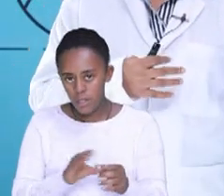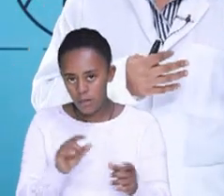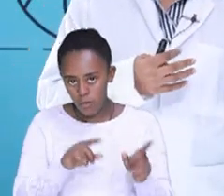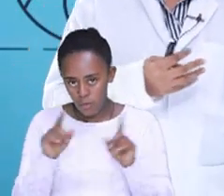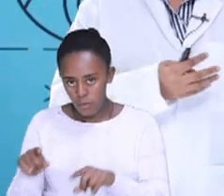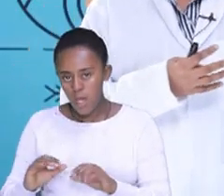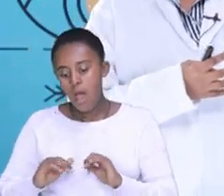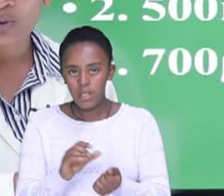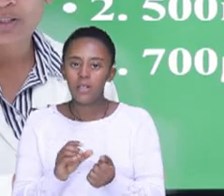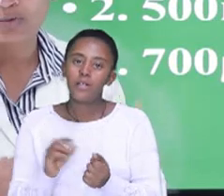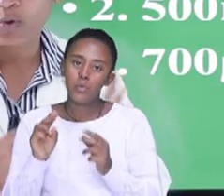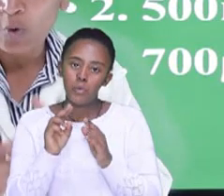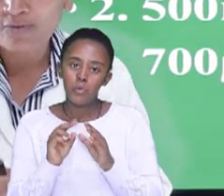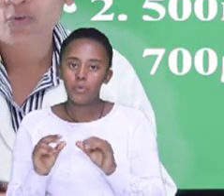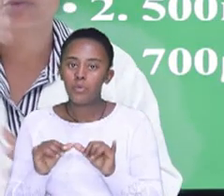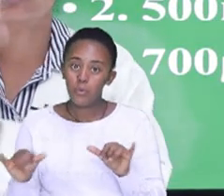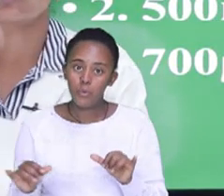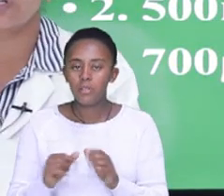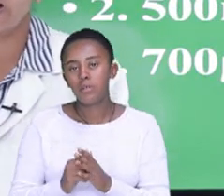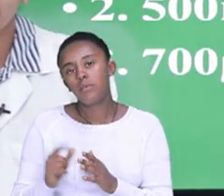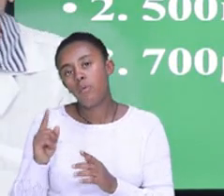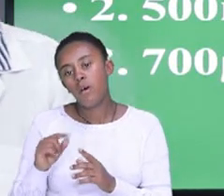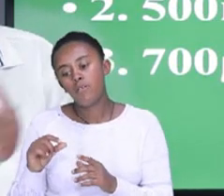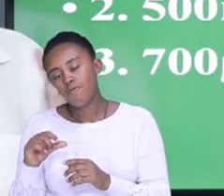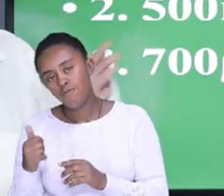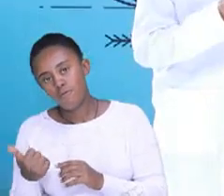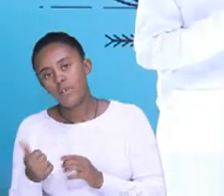how we can convert units from one form to the